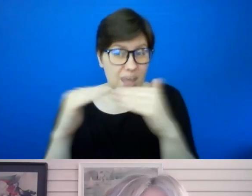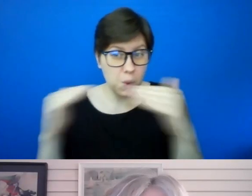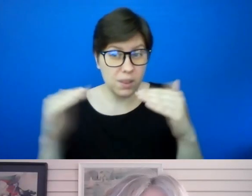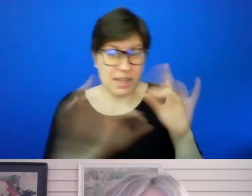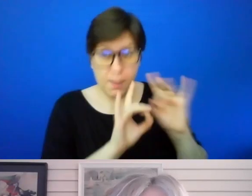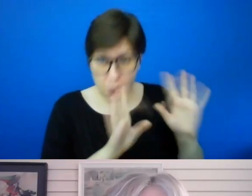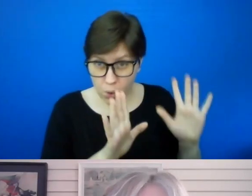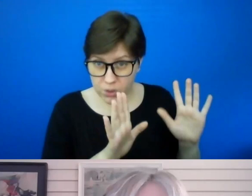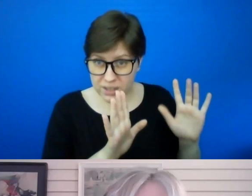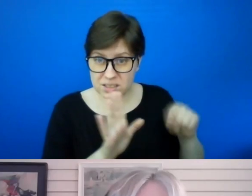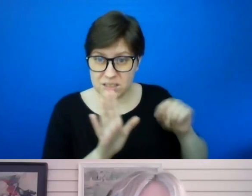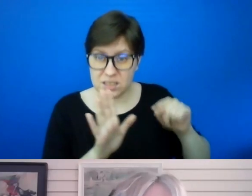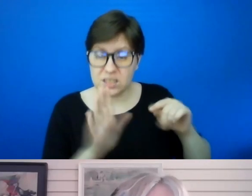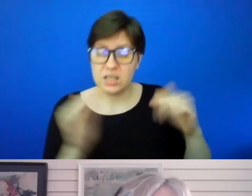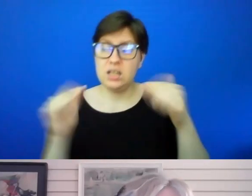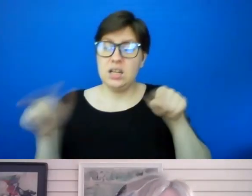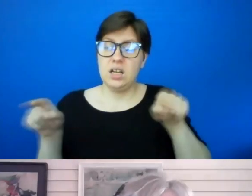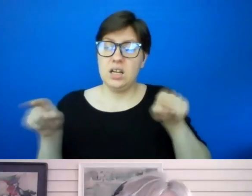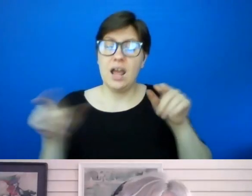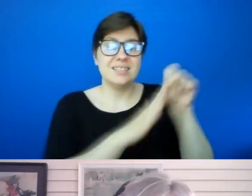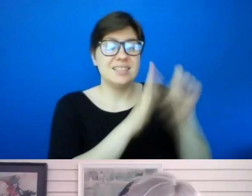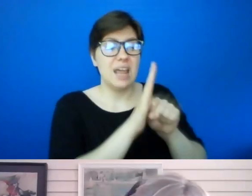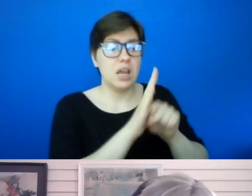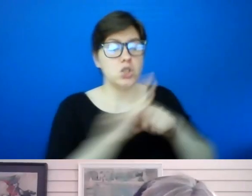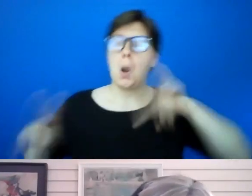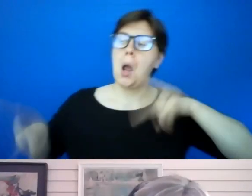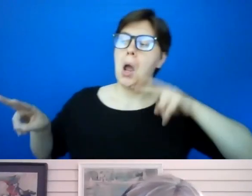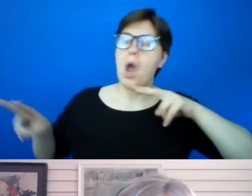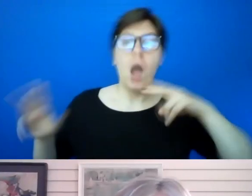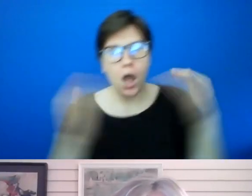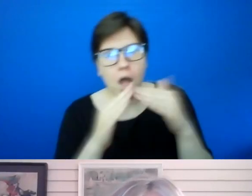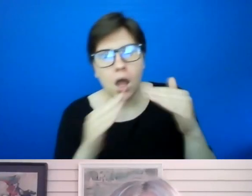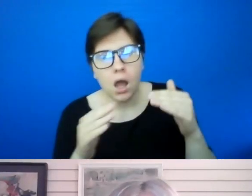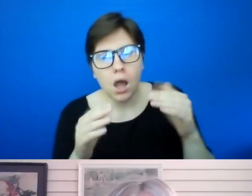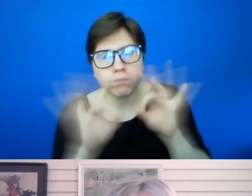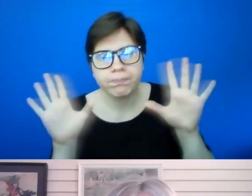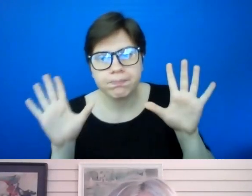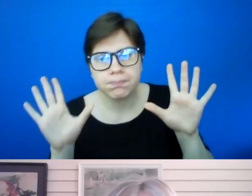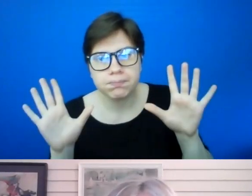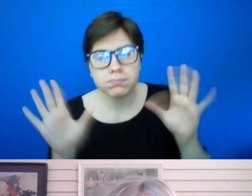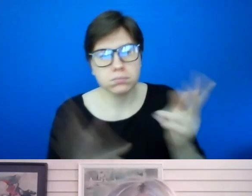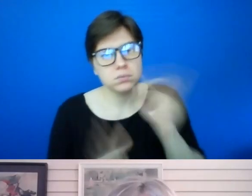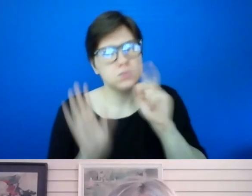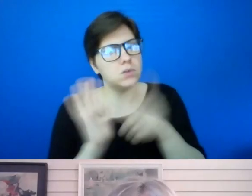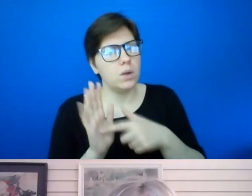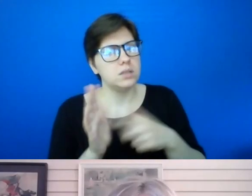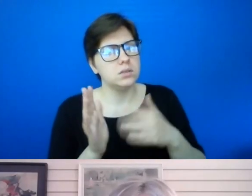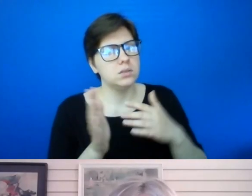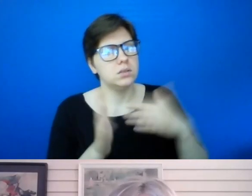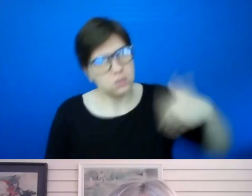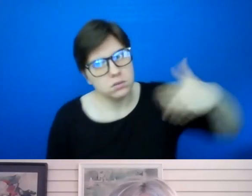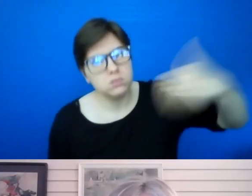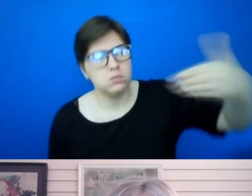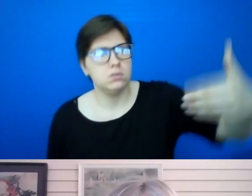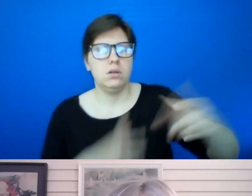right, for the state to be paternalistic, right? We've rejected that time and time again since the beginning